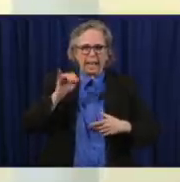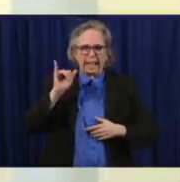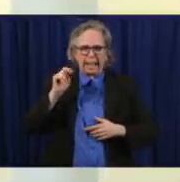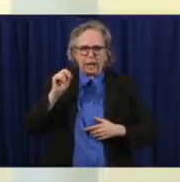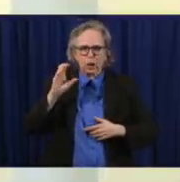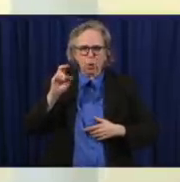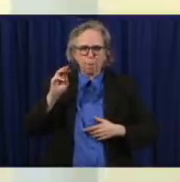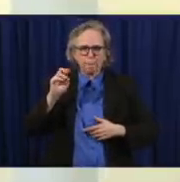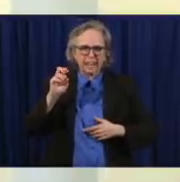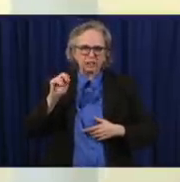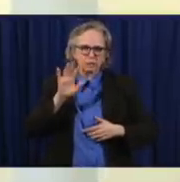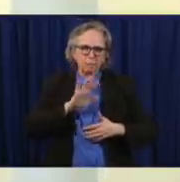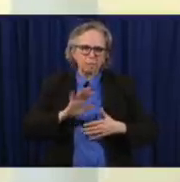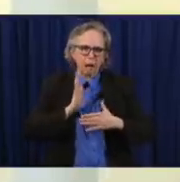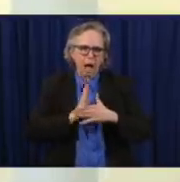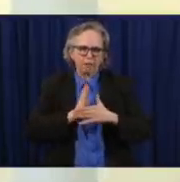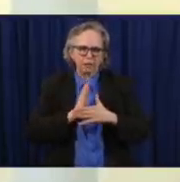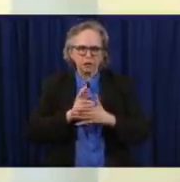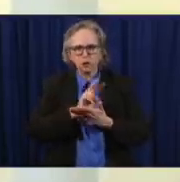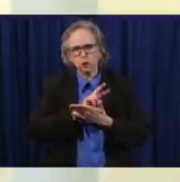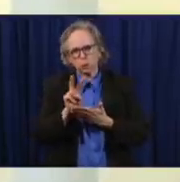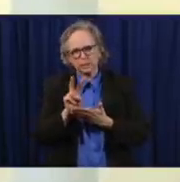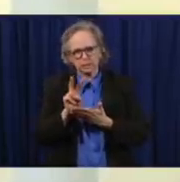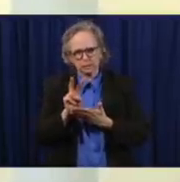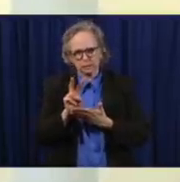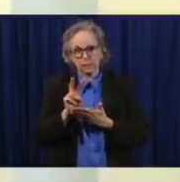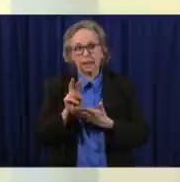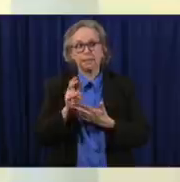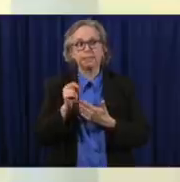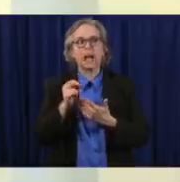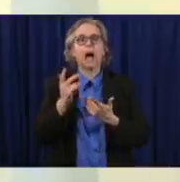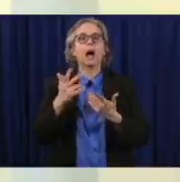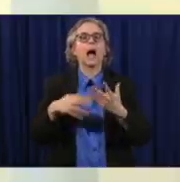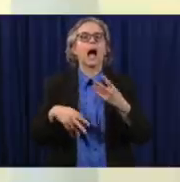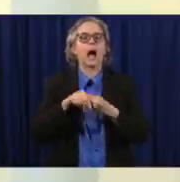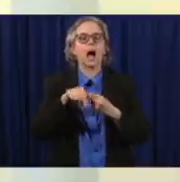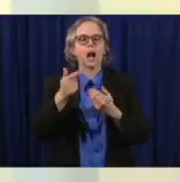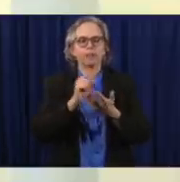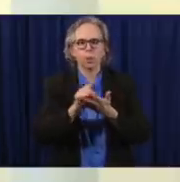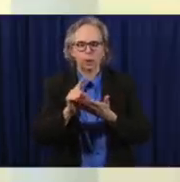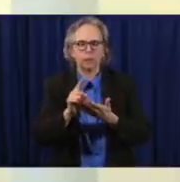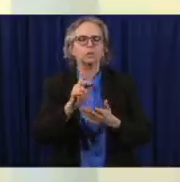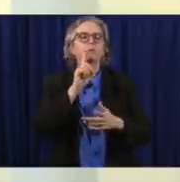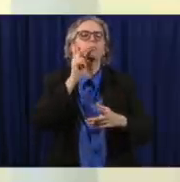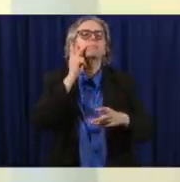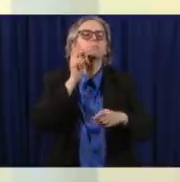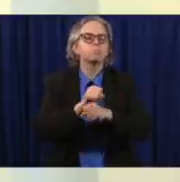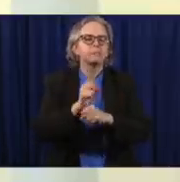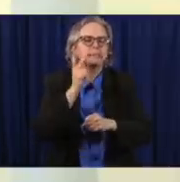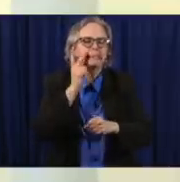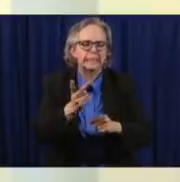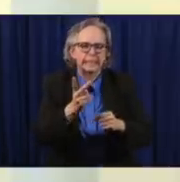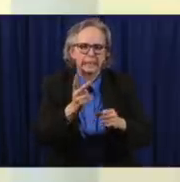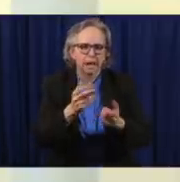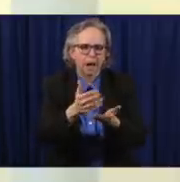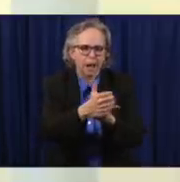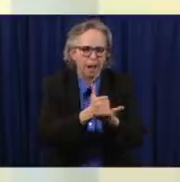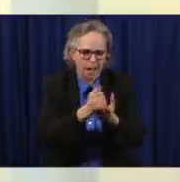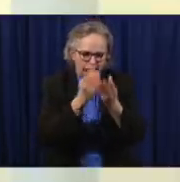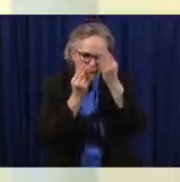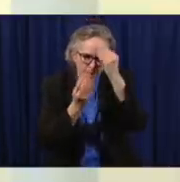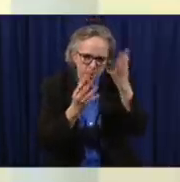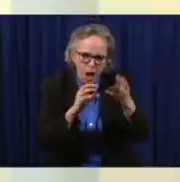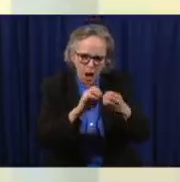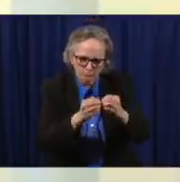average. And then you wait another week to see sort of how long it takes to collect the data and come back. So